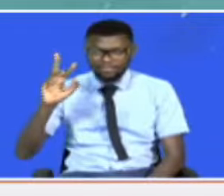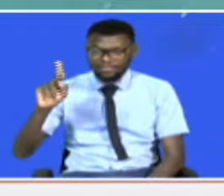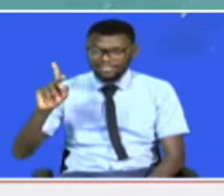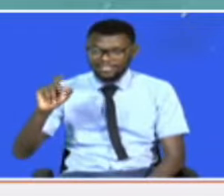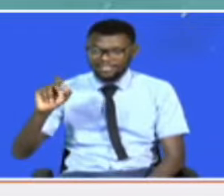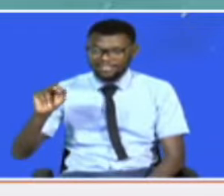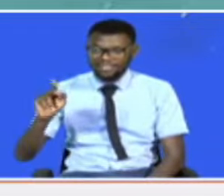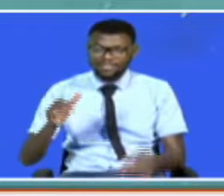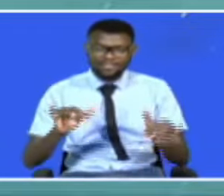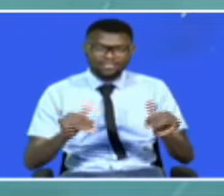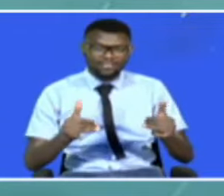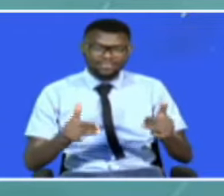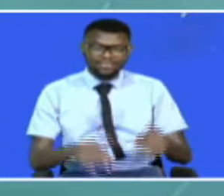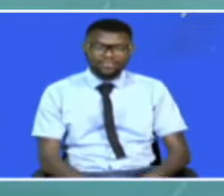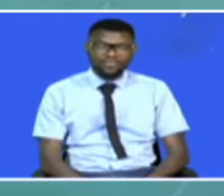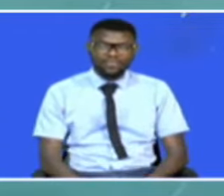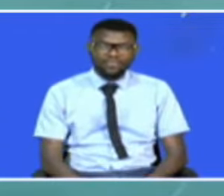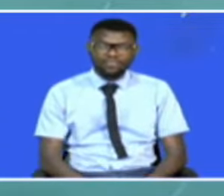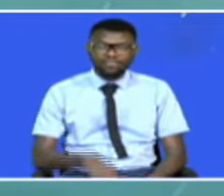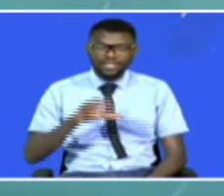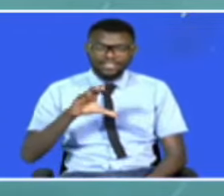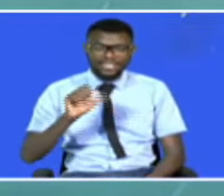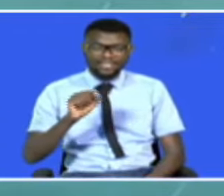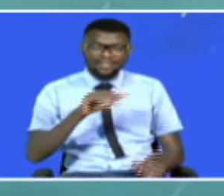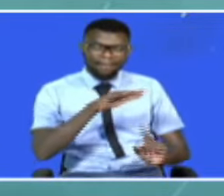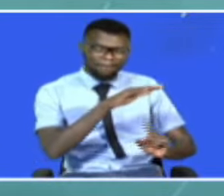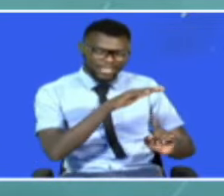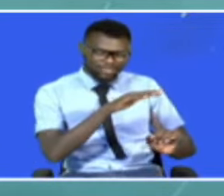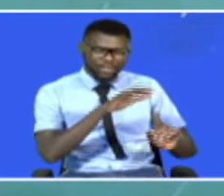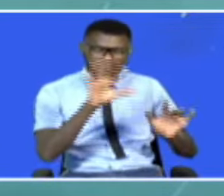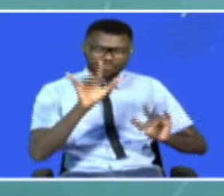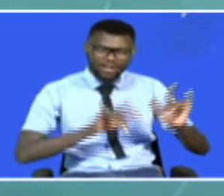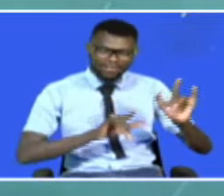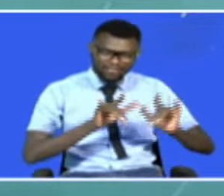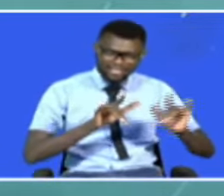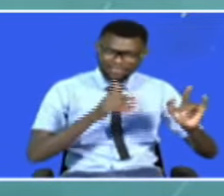Prime Cabinet Secretary and CS for Foreign Affairs and Diaspora Affairs, Musalia Mudavadi, says